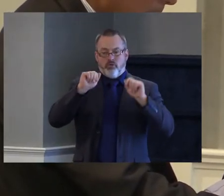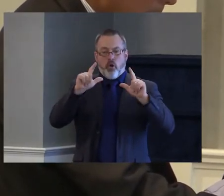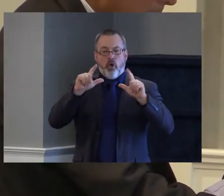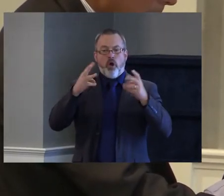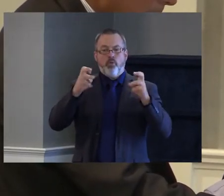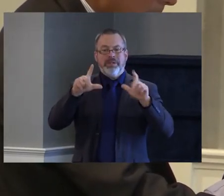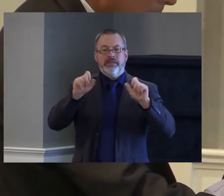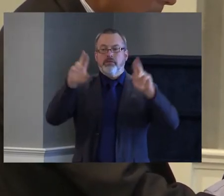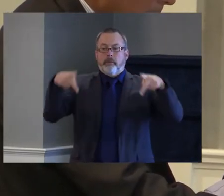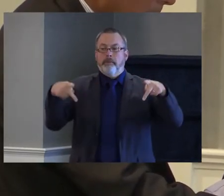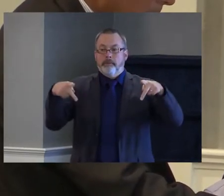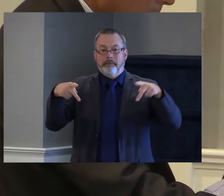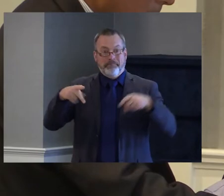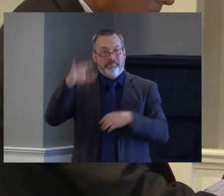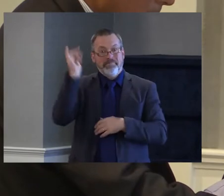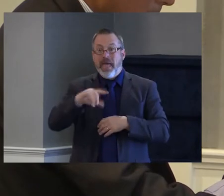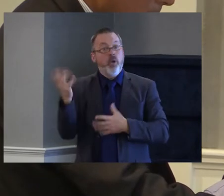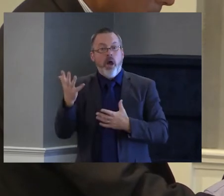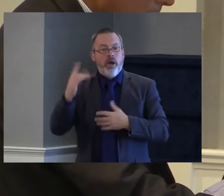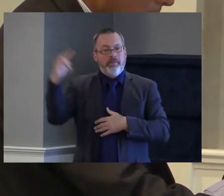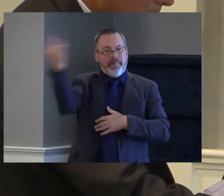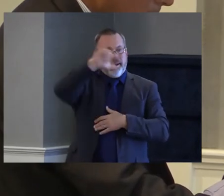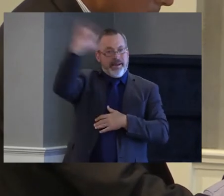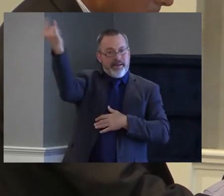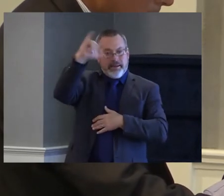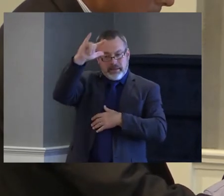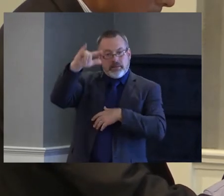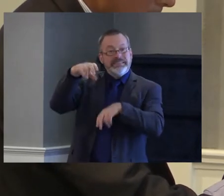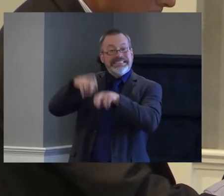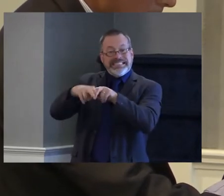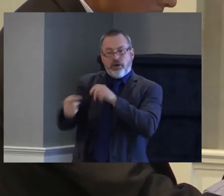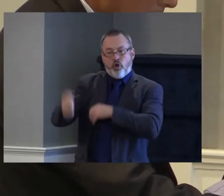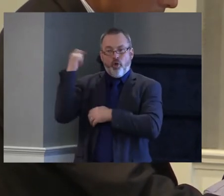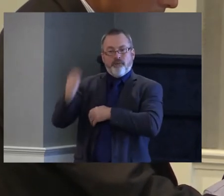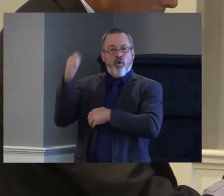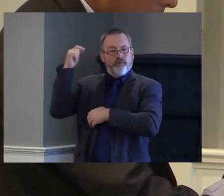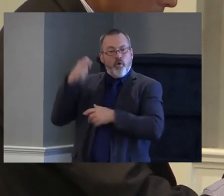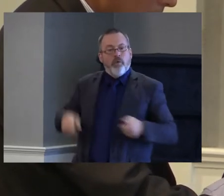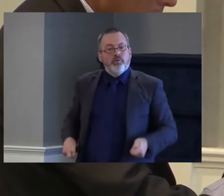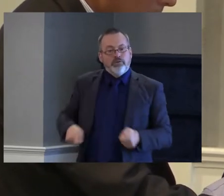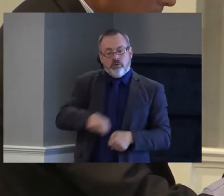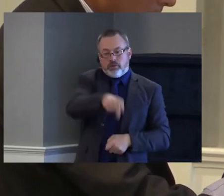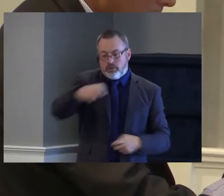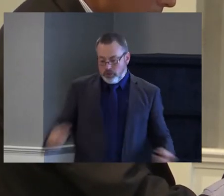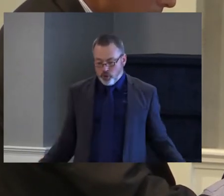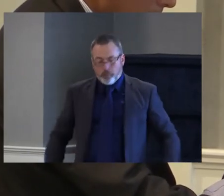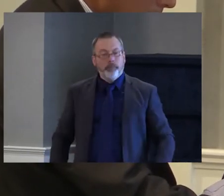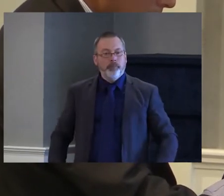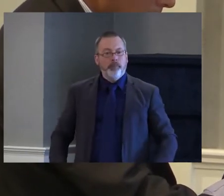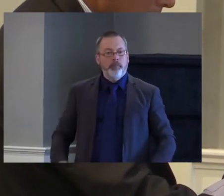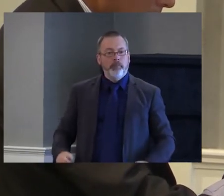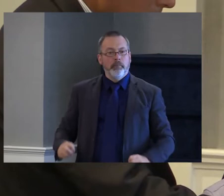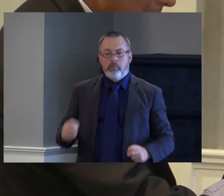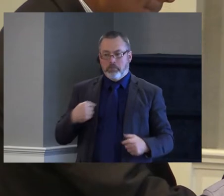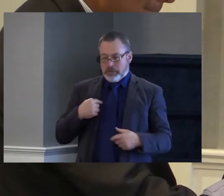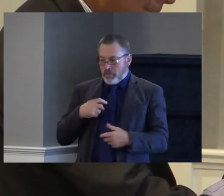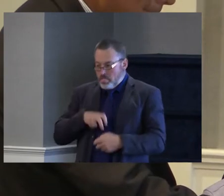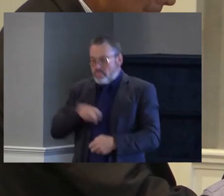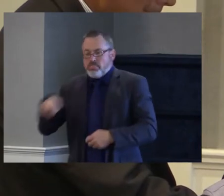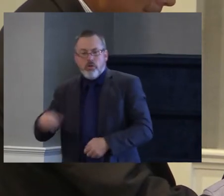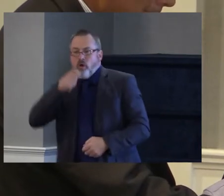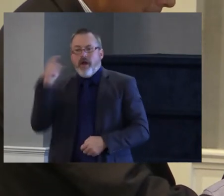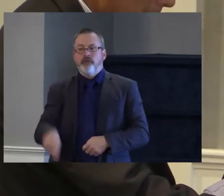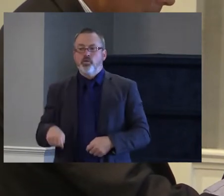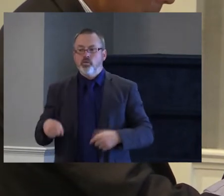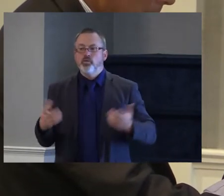My greatest hope is that one day, making society accessible and inclusive to all is not seen as something extra, something that